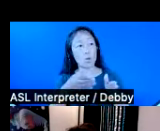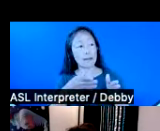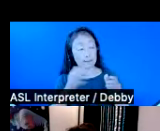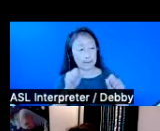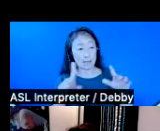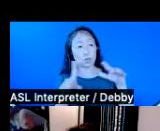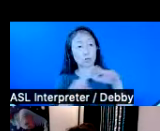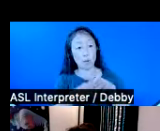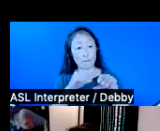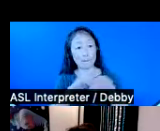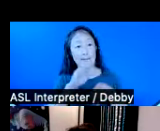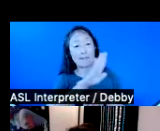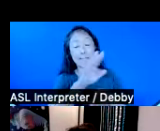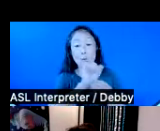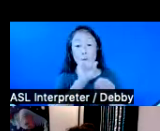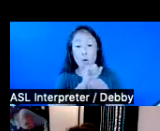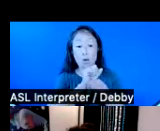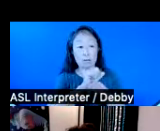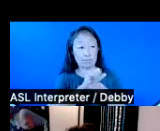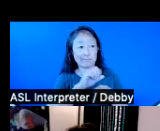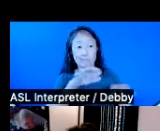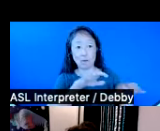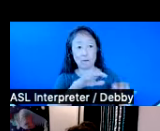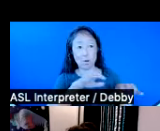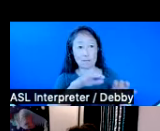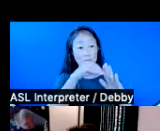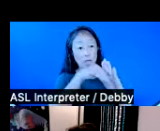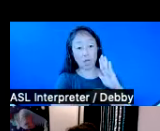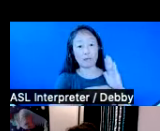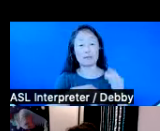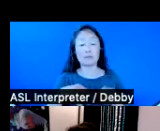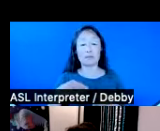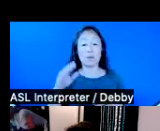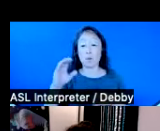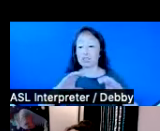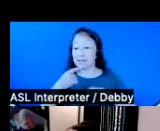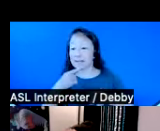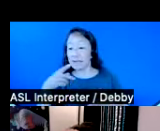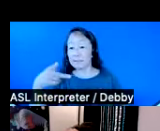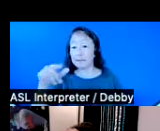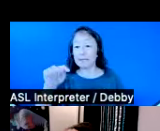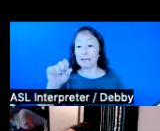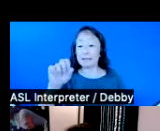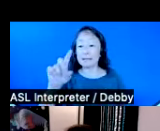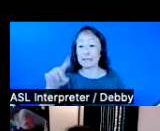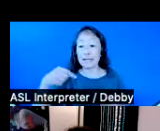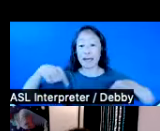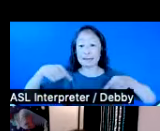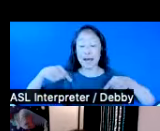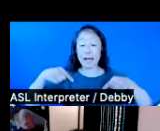The in the chat is PTSD, anxiety, depression,